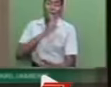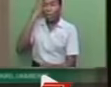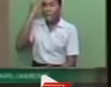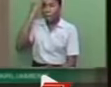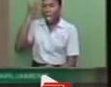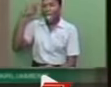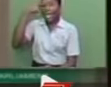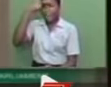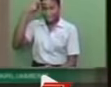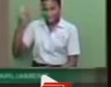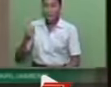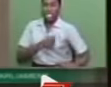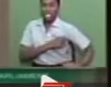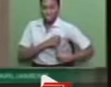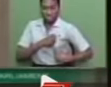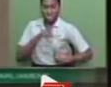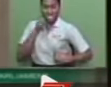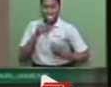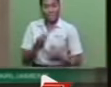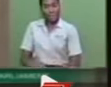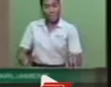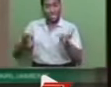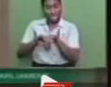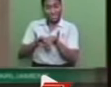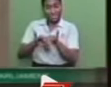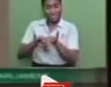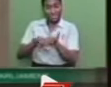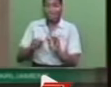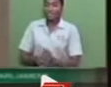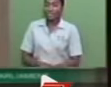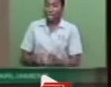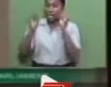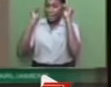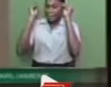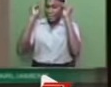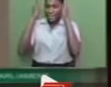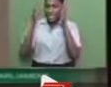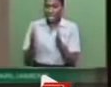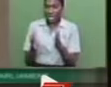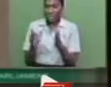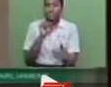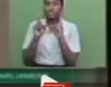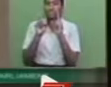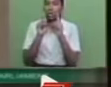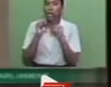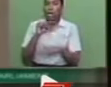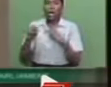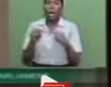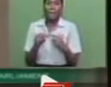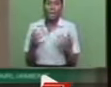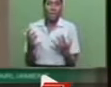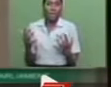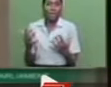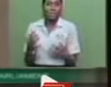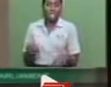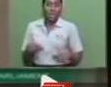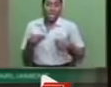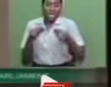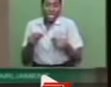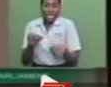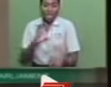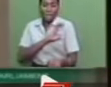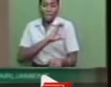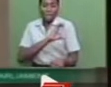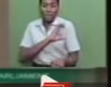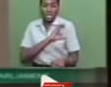time. The minister spoke about TTPS getting body cameras, pepper spray,